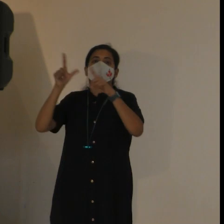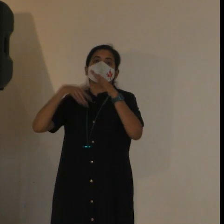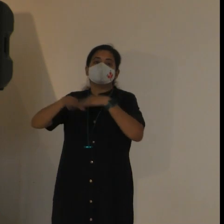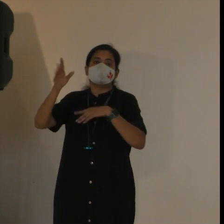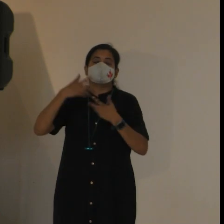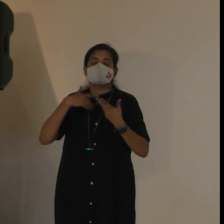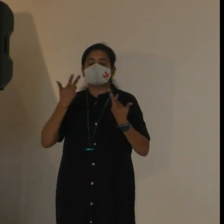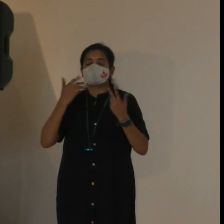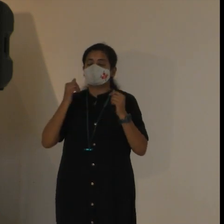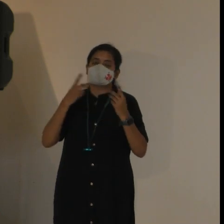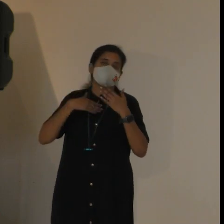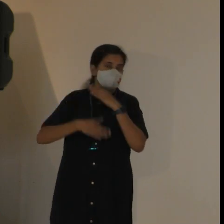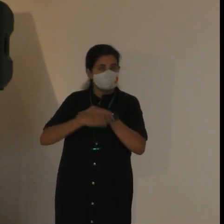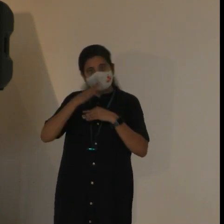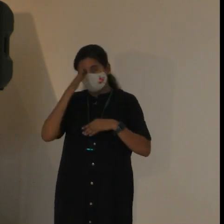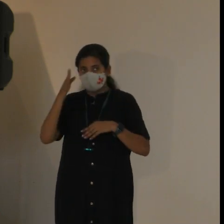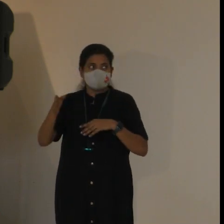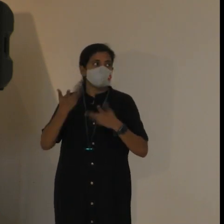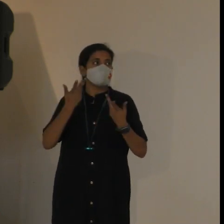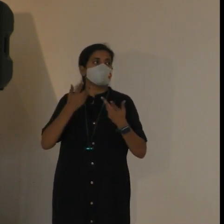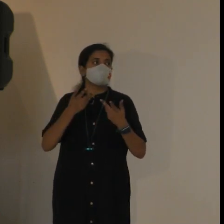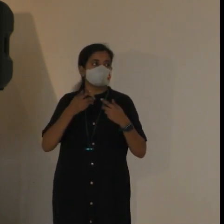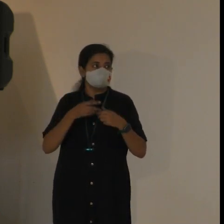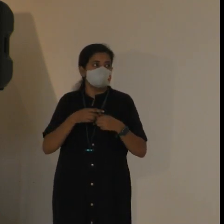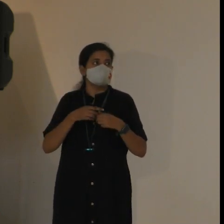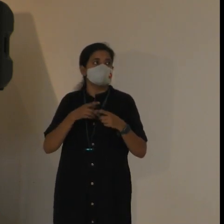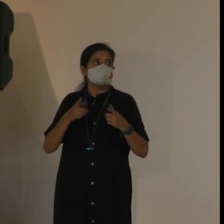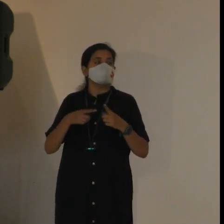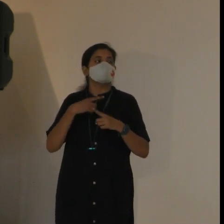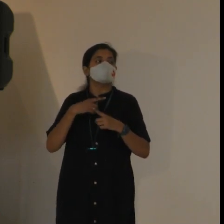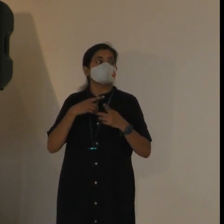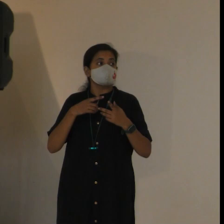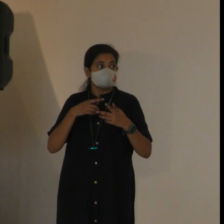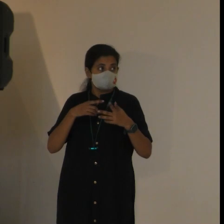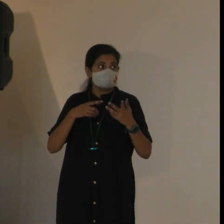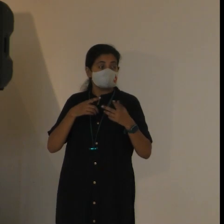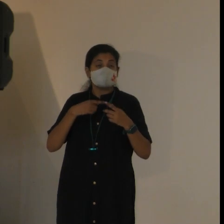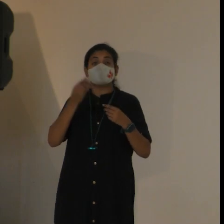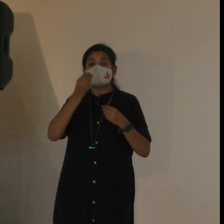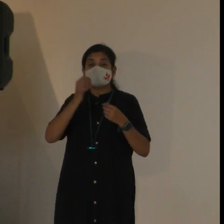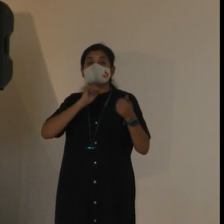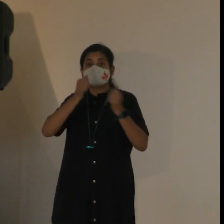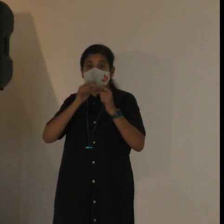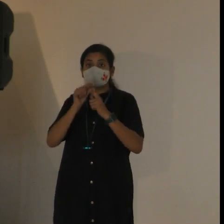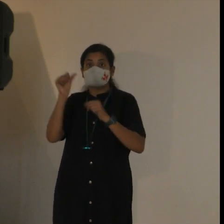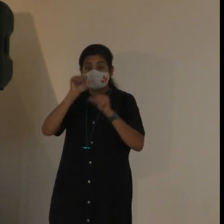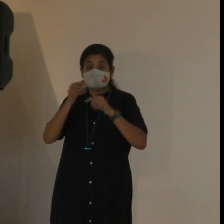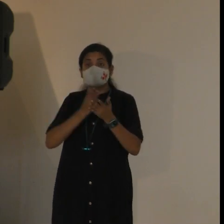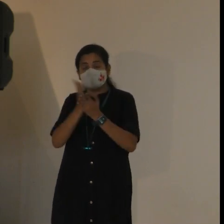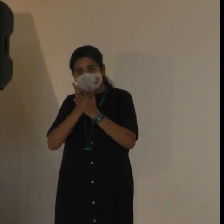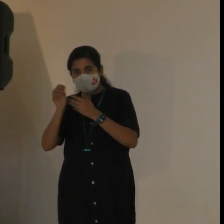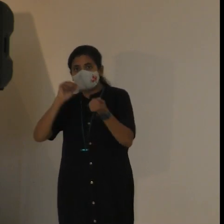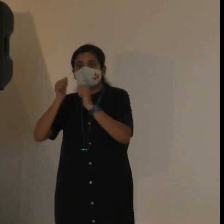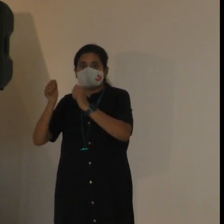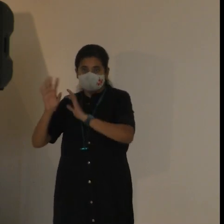I actually went to the museum, and because I hadn't seen it, but Anirudh had. And I mean, that changed the shape of our project in many ways, right?